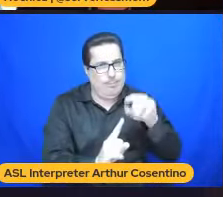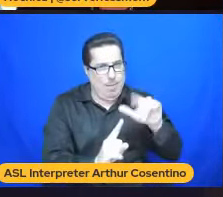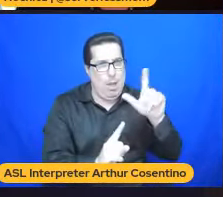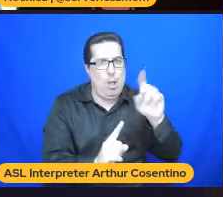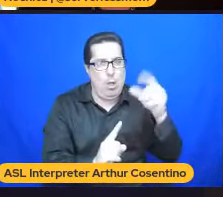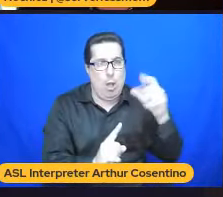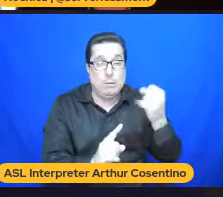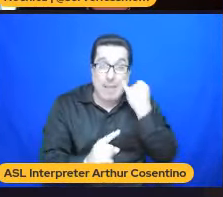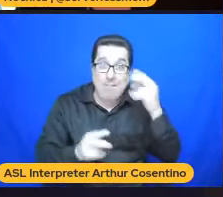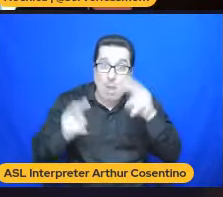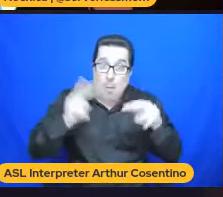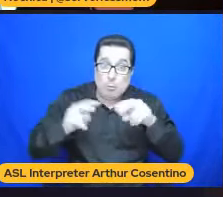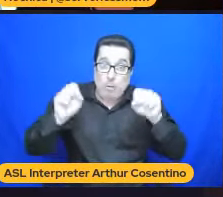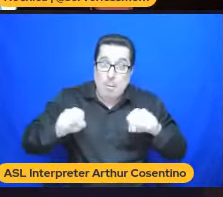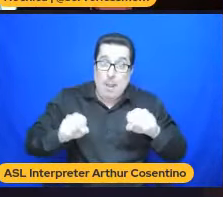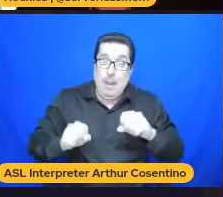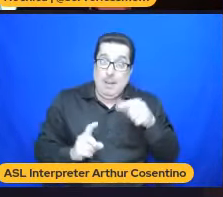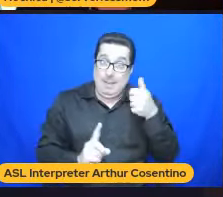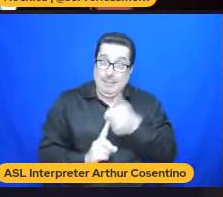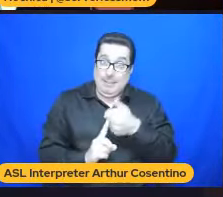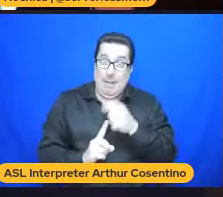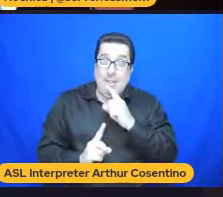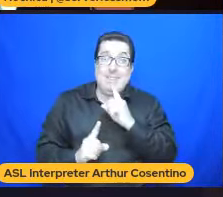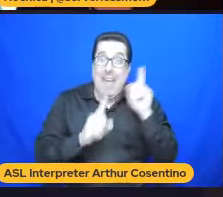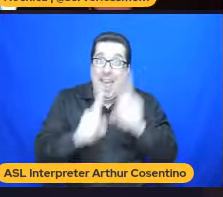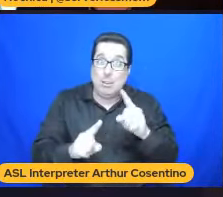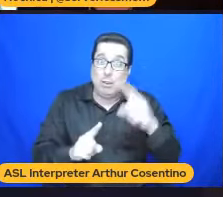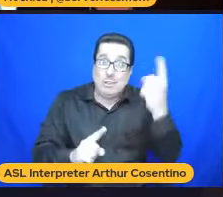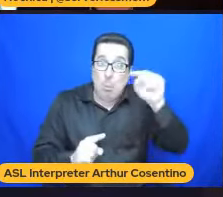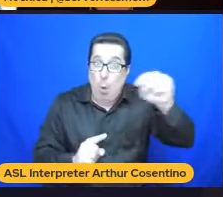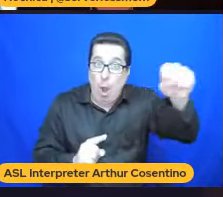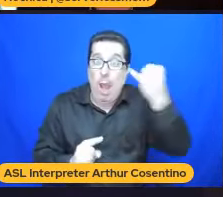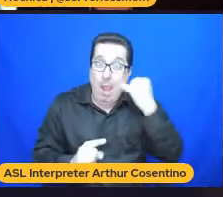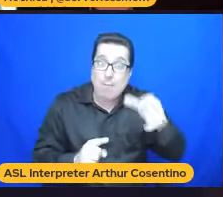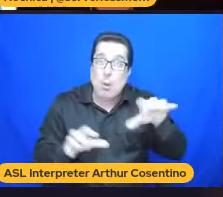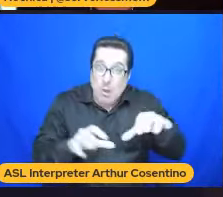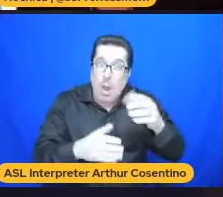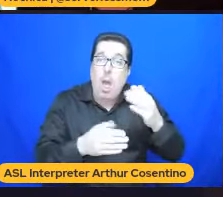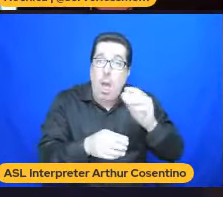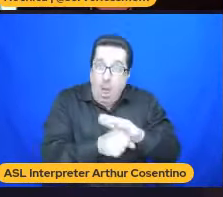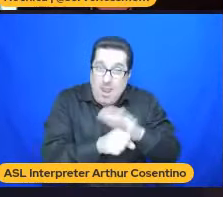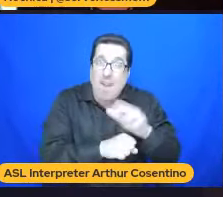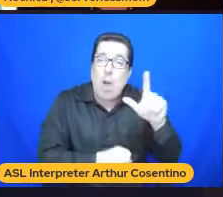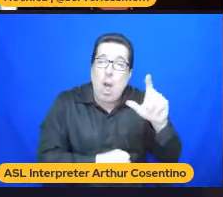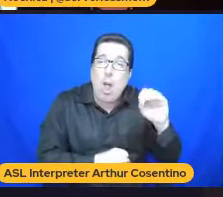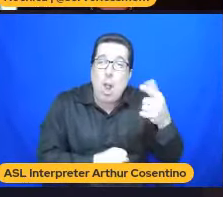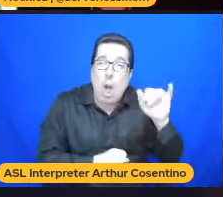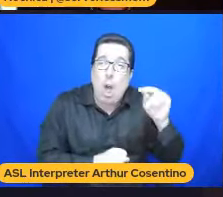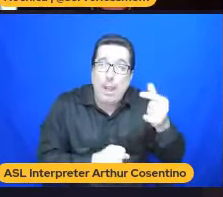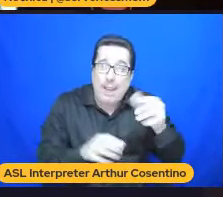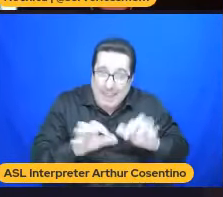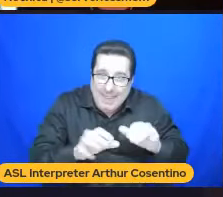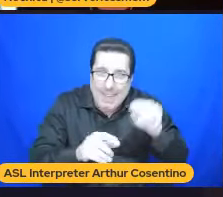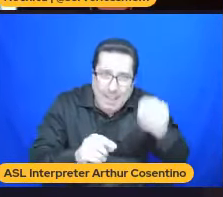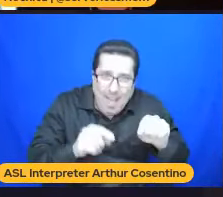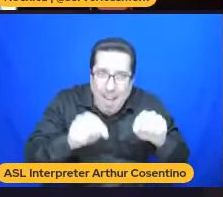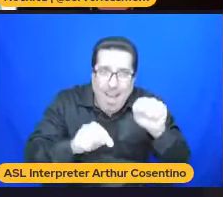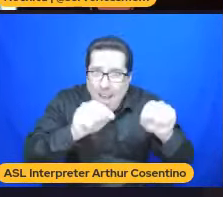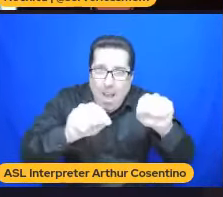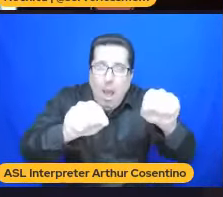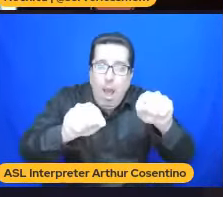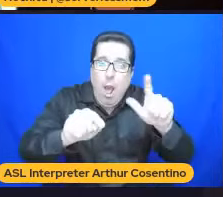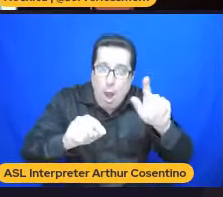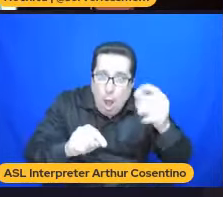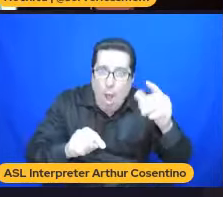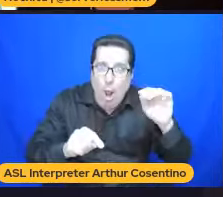just, is the answer somewhere, then once you're doing enough logging, you'd say, oh, well, we for sure know the answer somewhere. And the